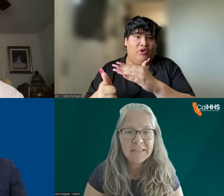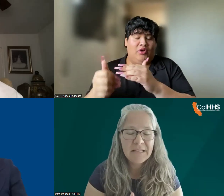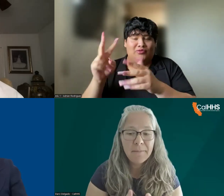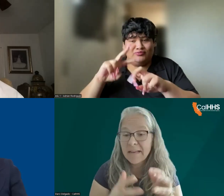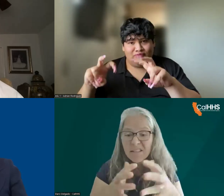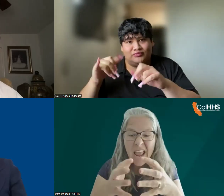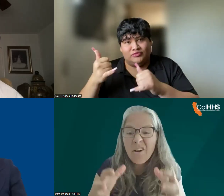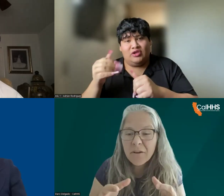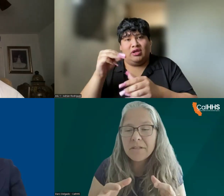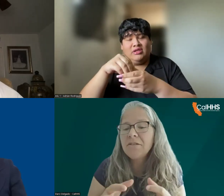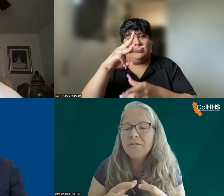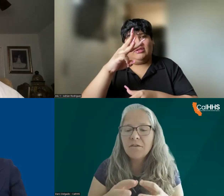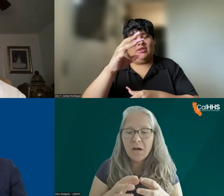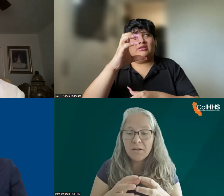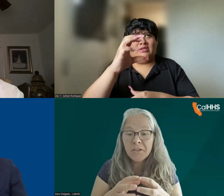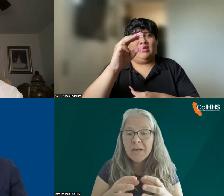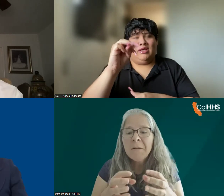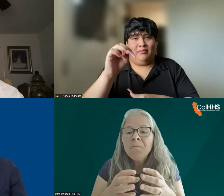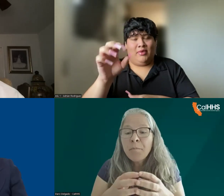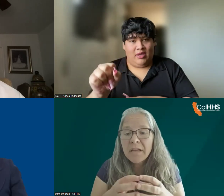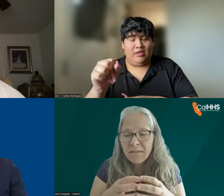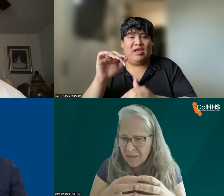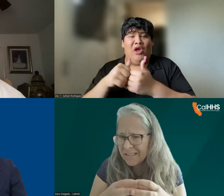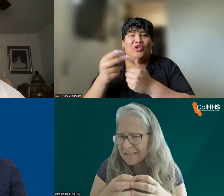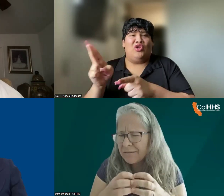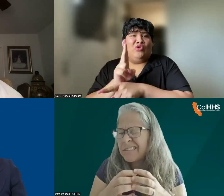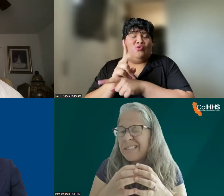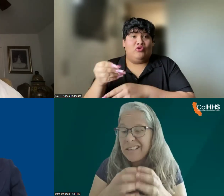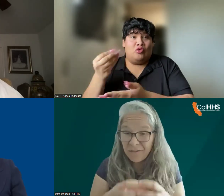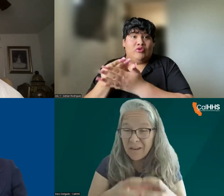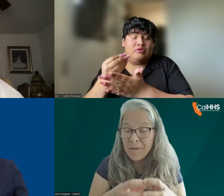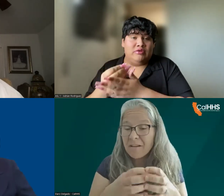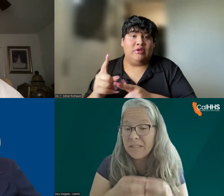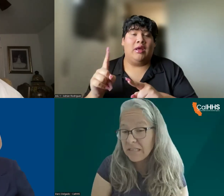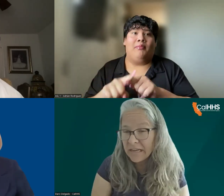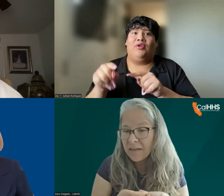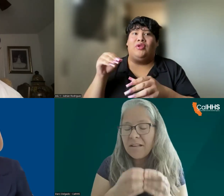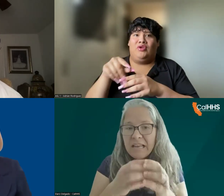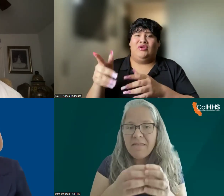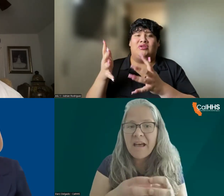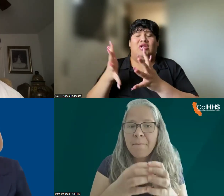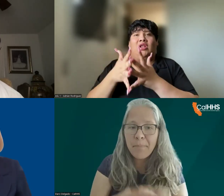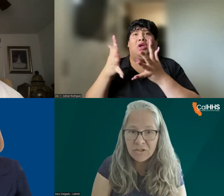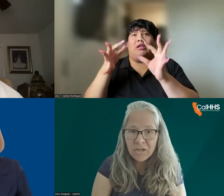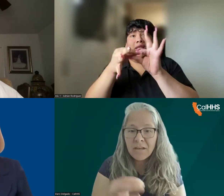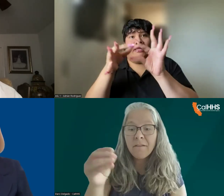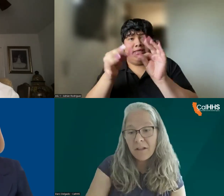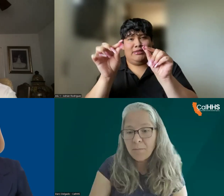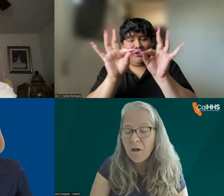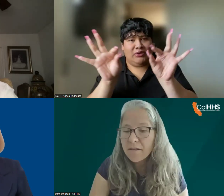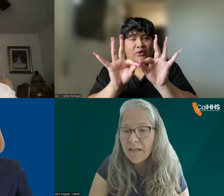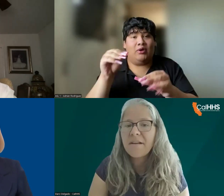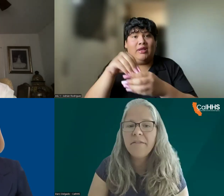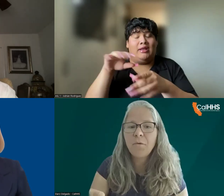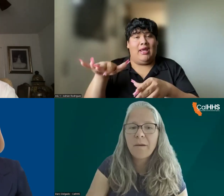evaluation by CMS and how they're going to use those dollars. But there is a significant amount of detail in that budget